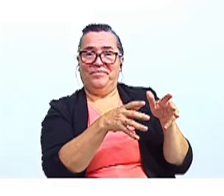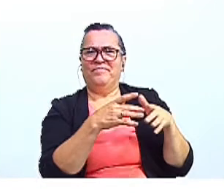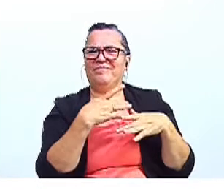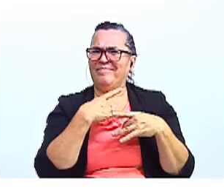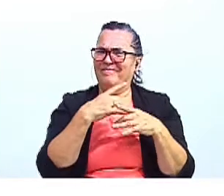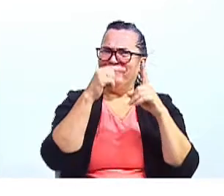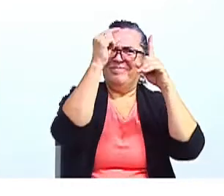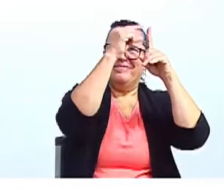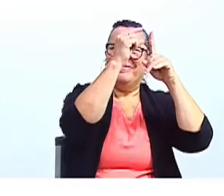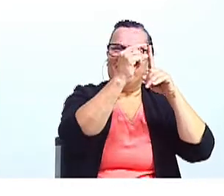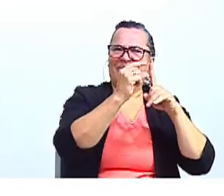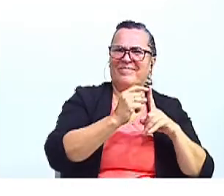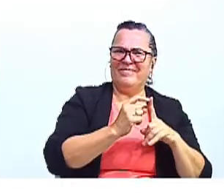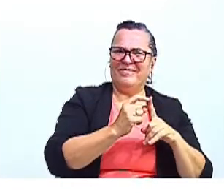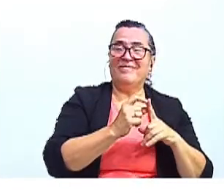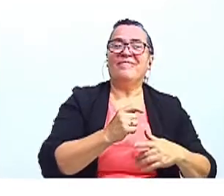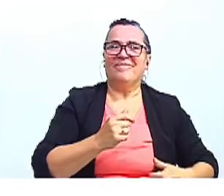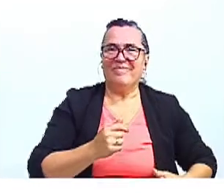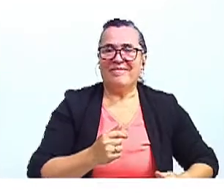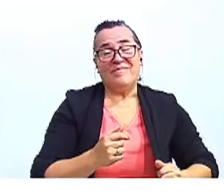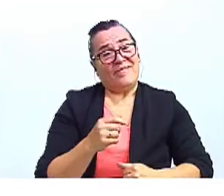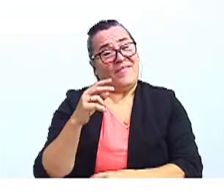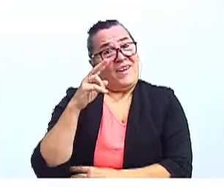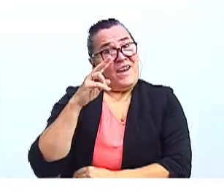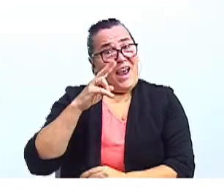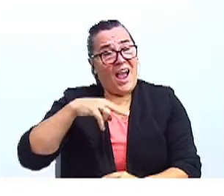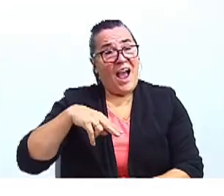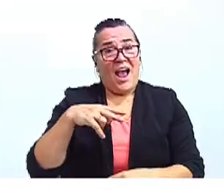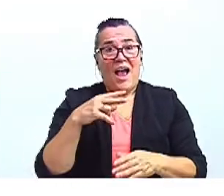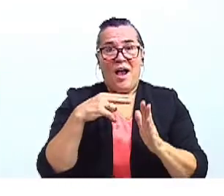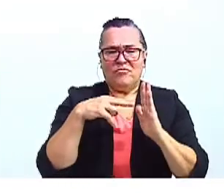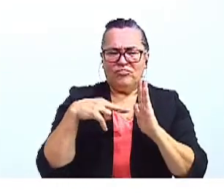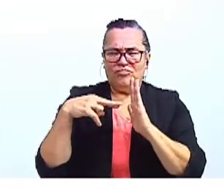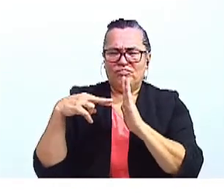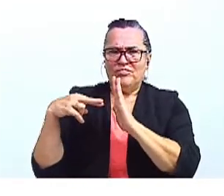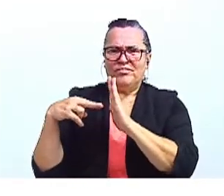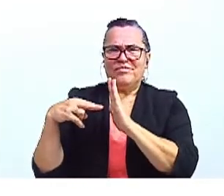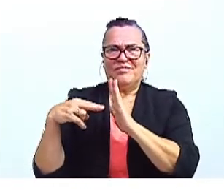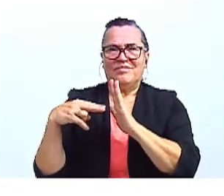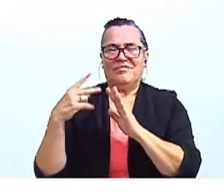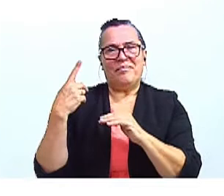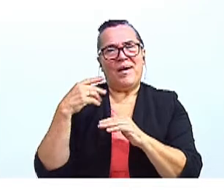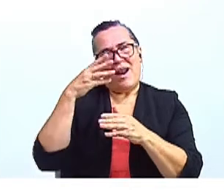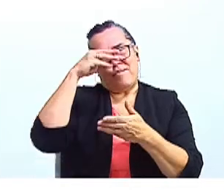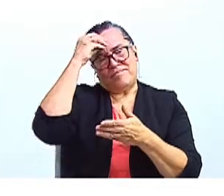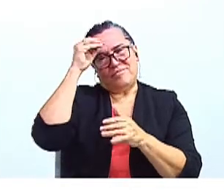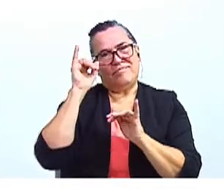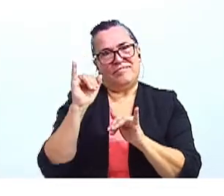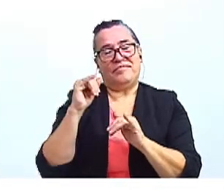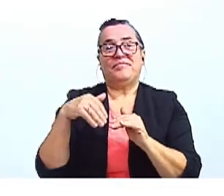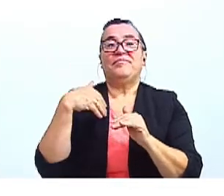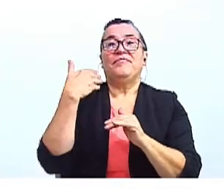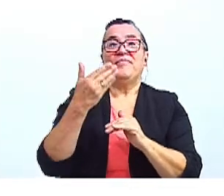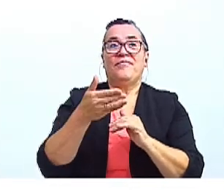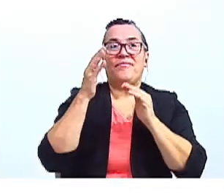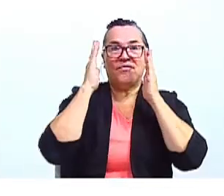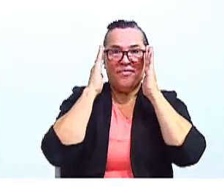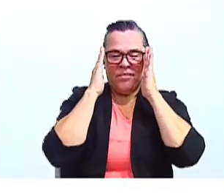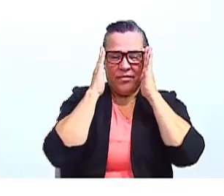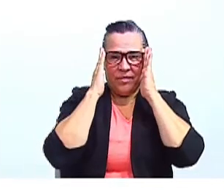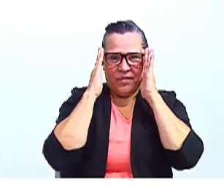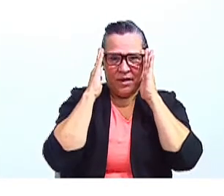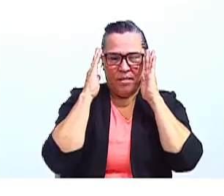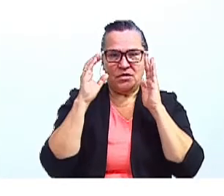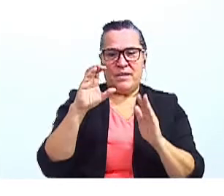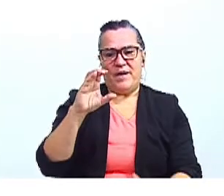right? What about doing the reading to learn more about them? Okay, so we're going to read about